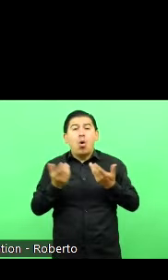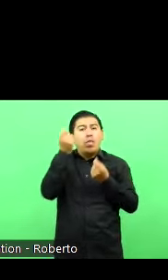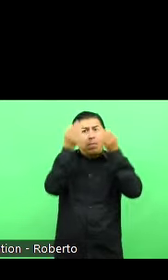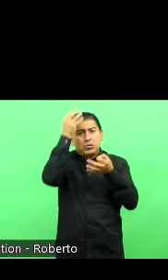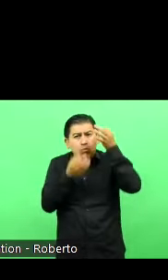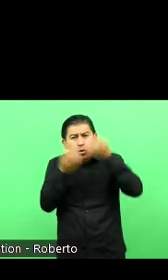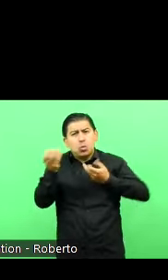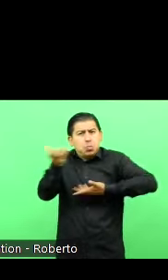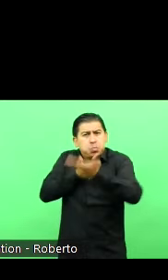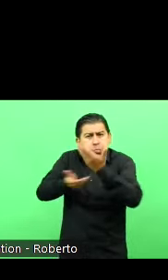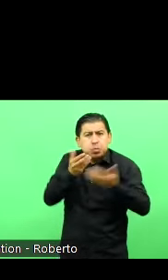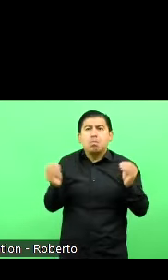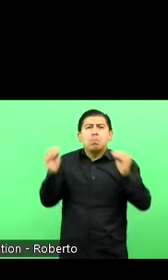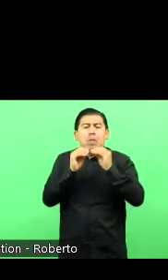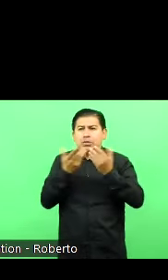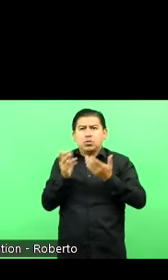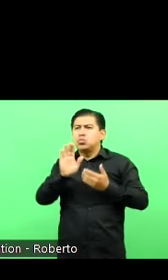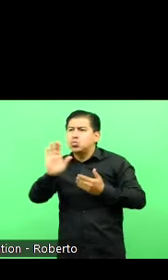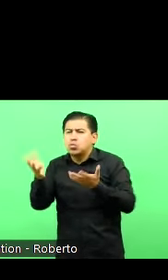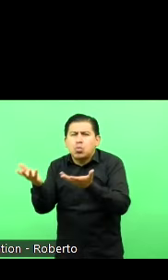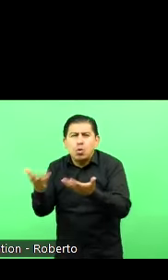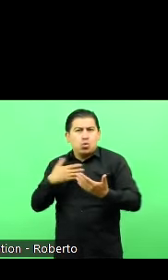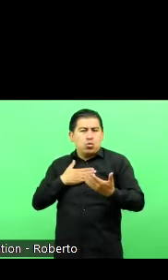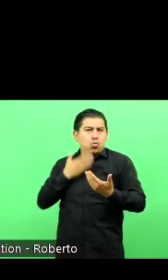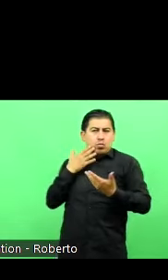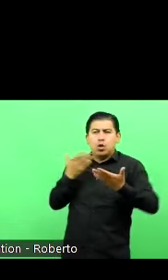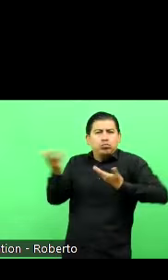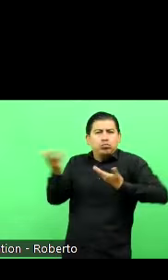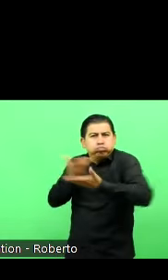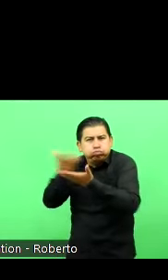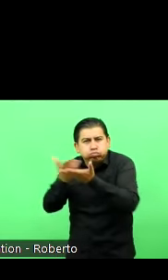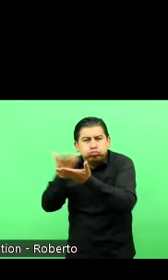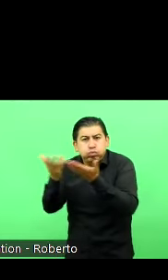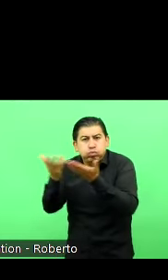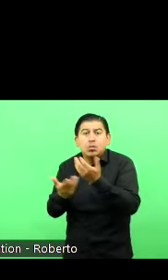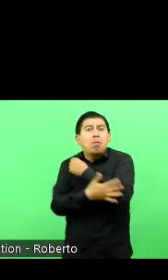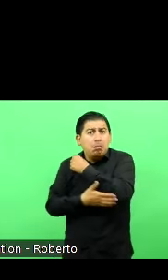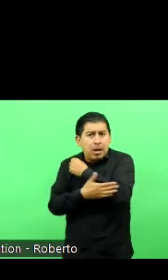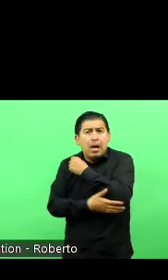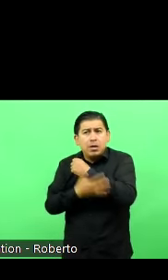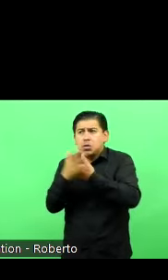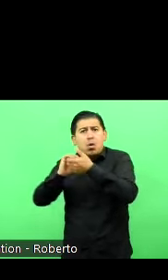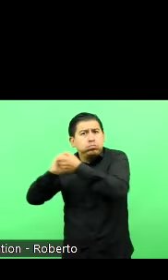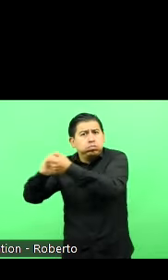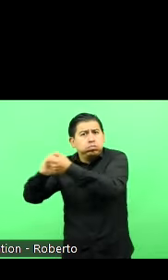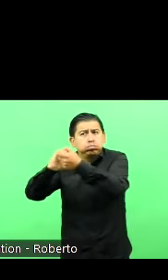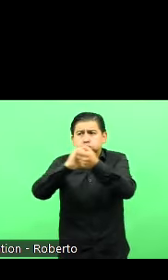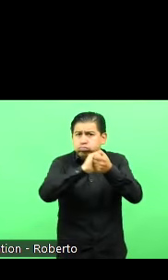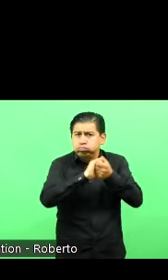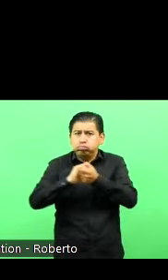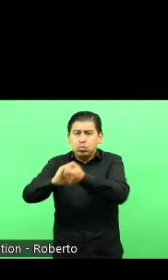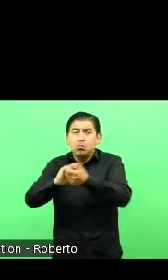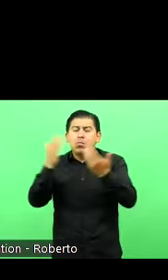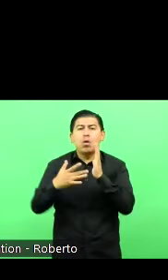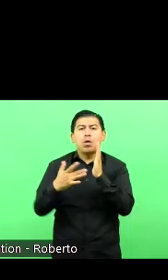and existing capacities in member states, including technological innovation that can be shared and transferred